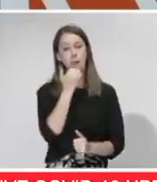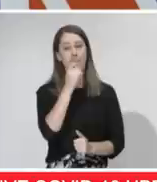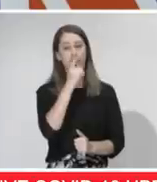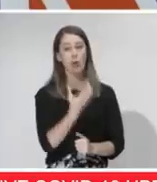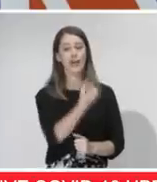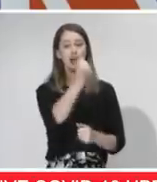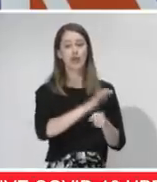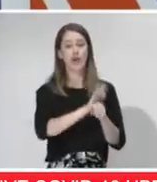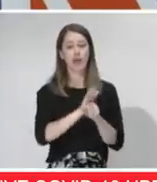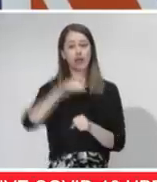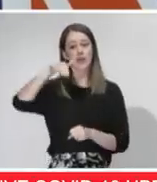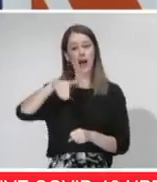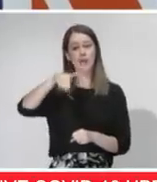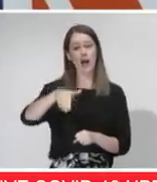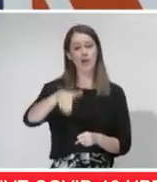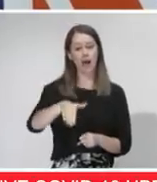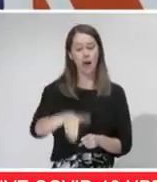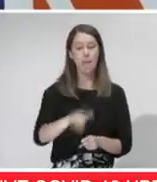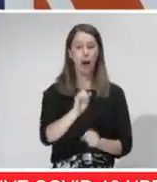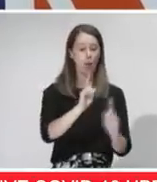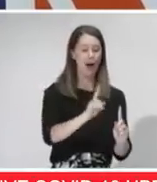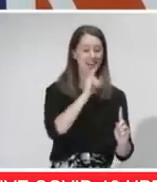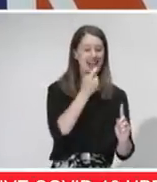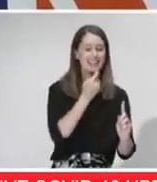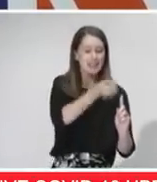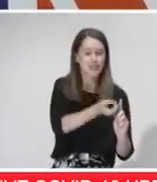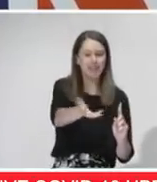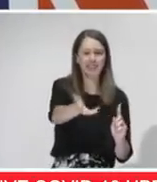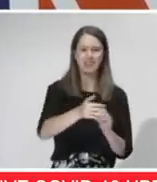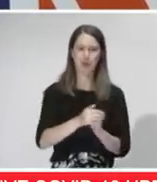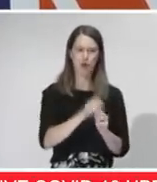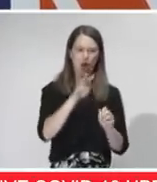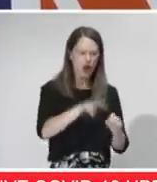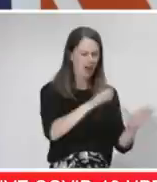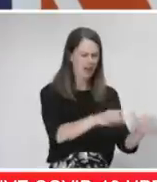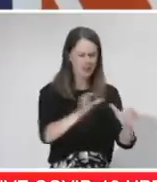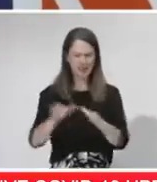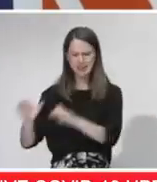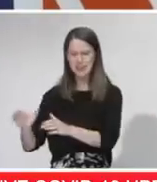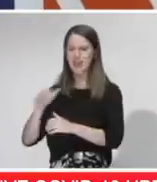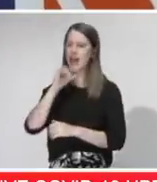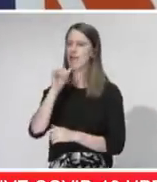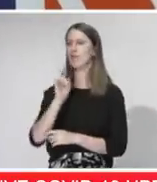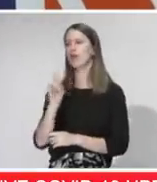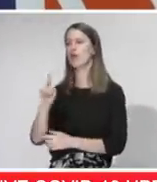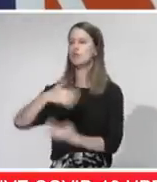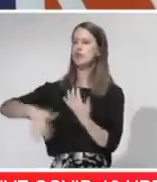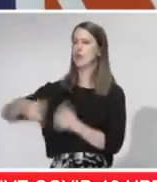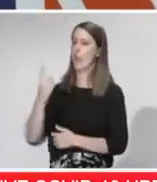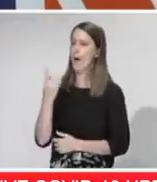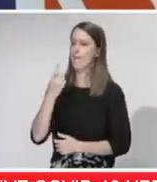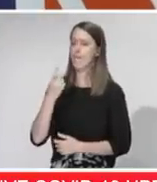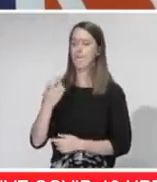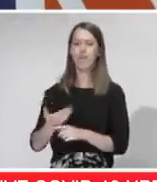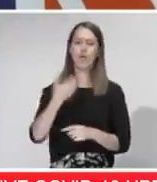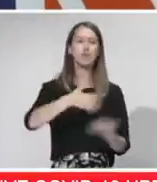to fall, even one case can become many. Our clusters have shown that this simple act of coming together for a social occasion, something